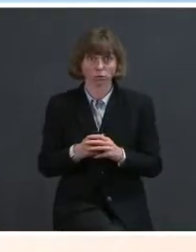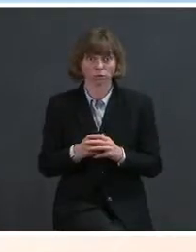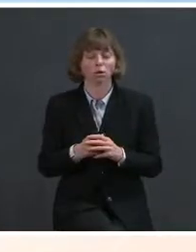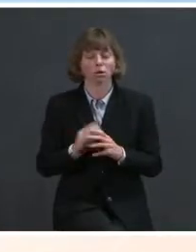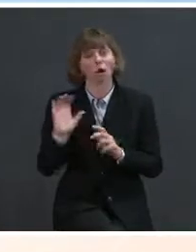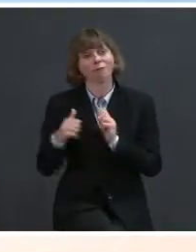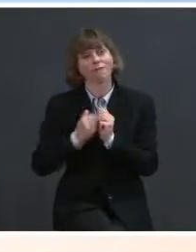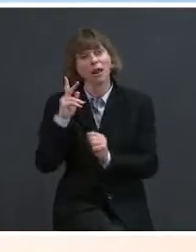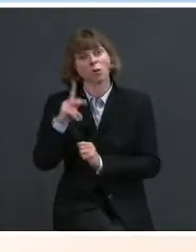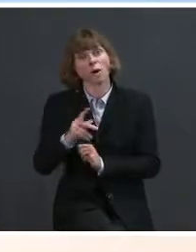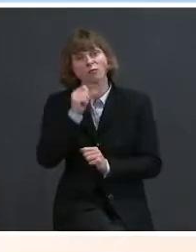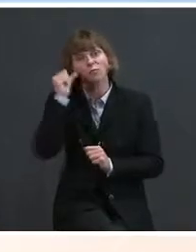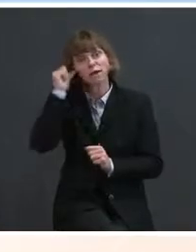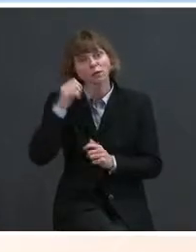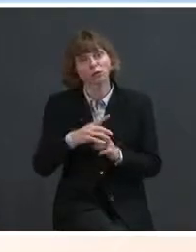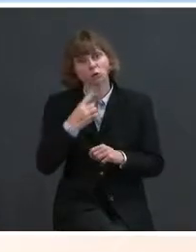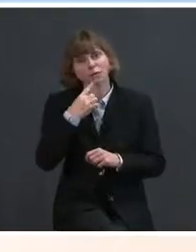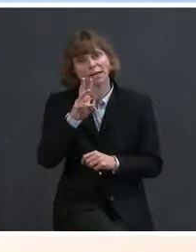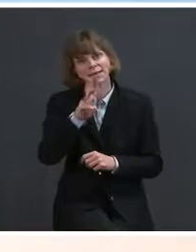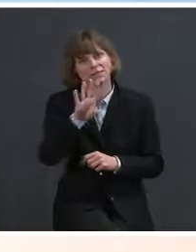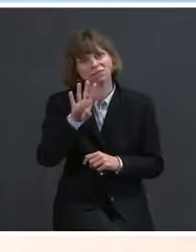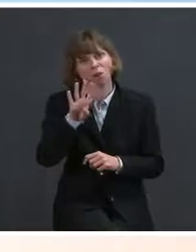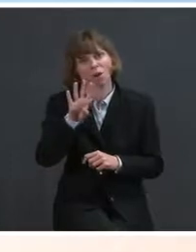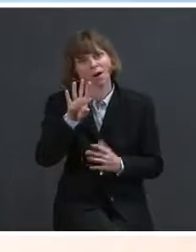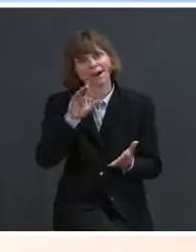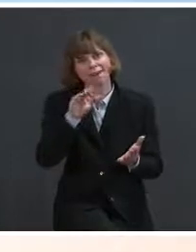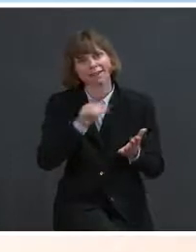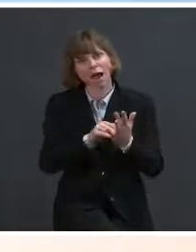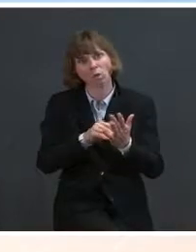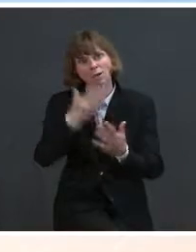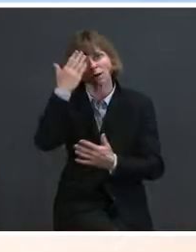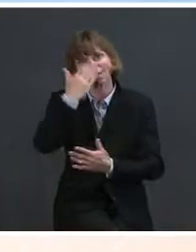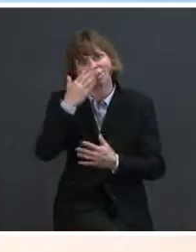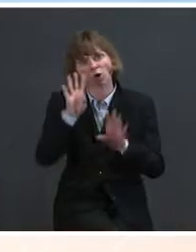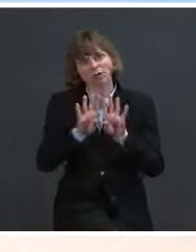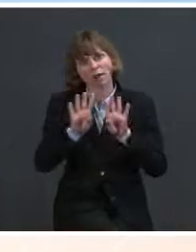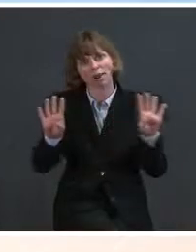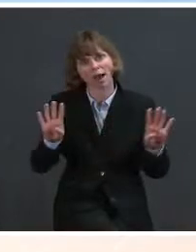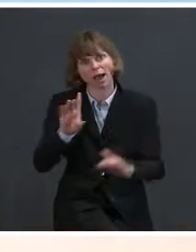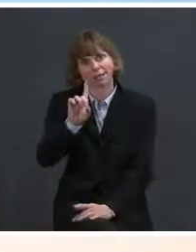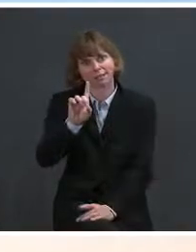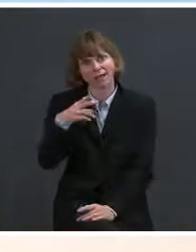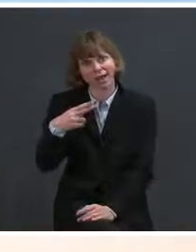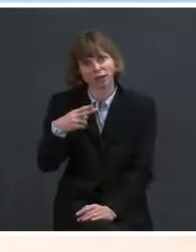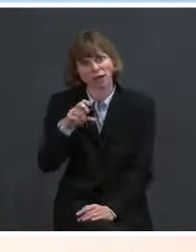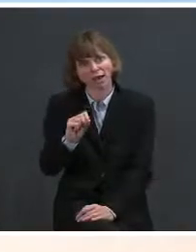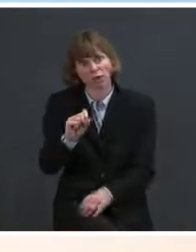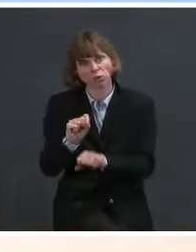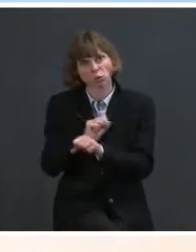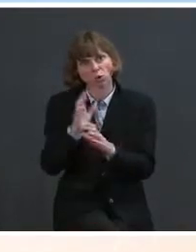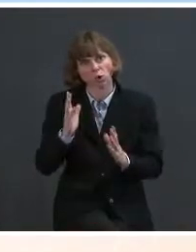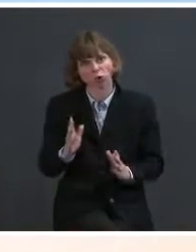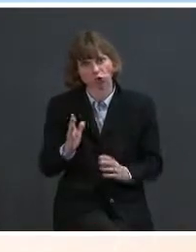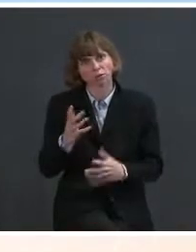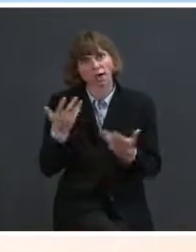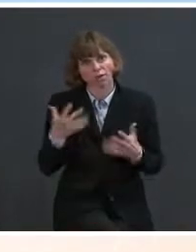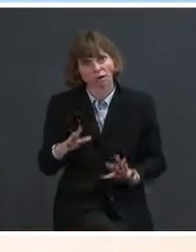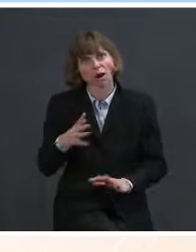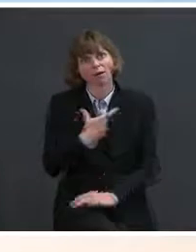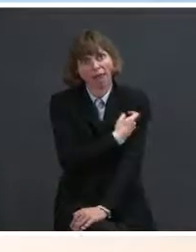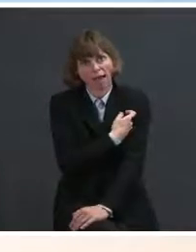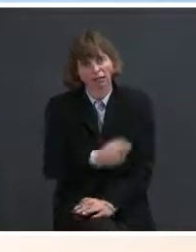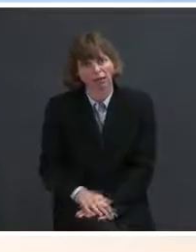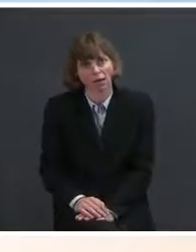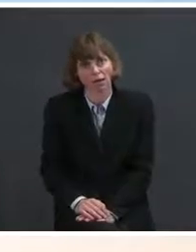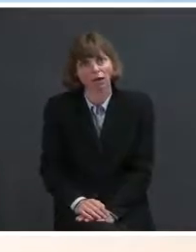yesterday, you said 64,000 frontline DHS workers have gotten vaccinated.